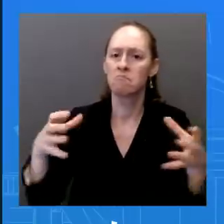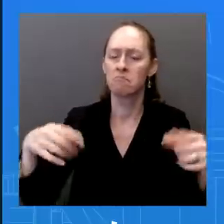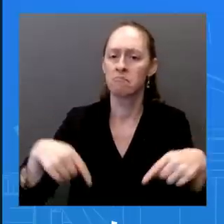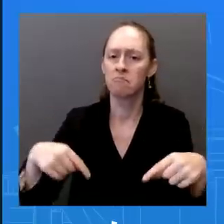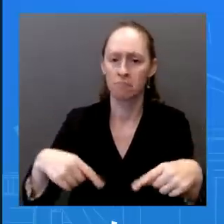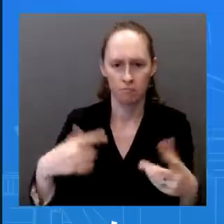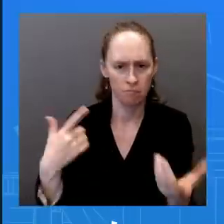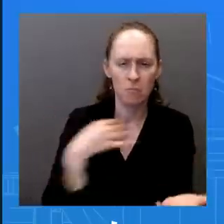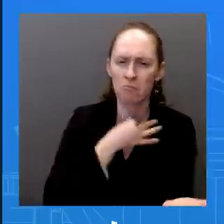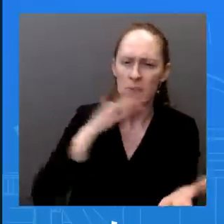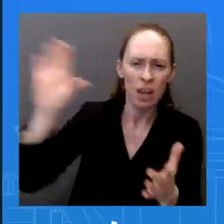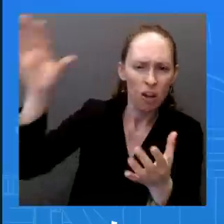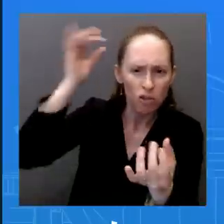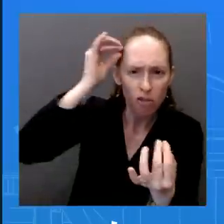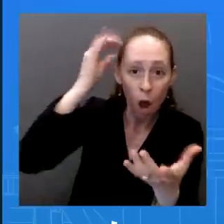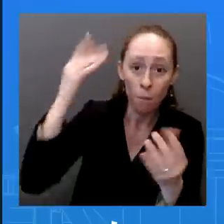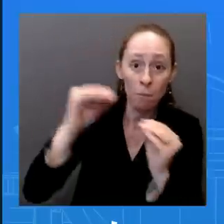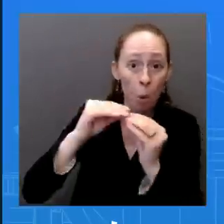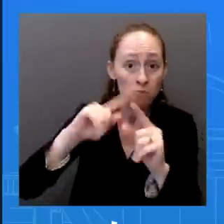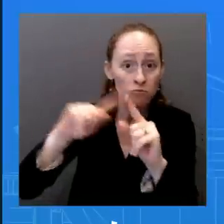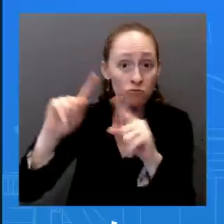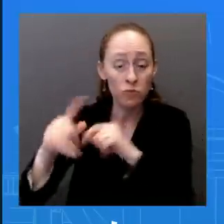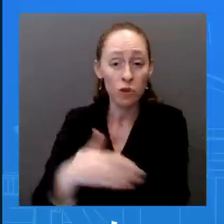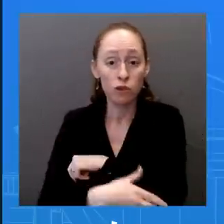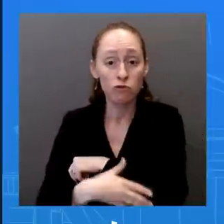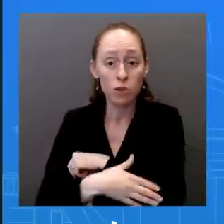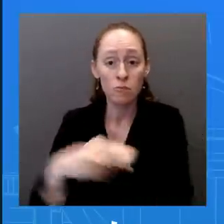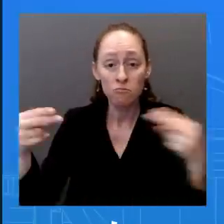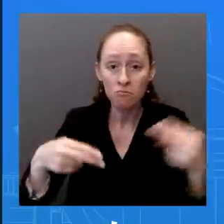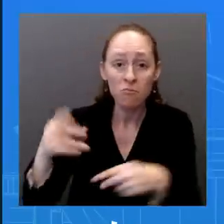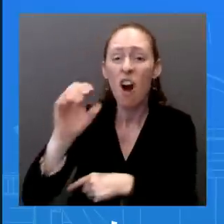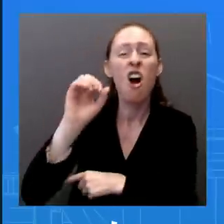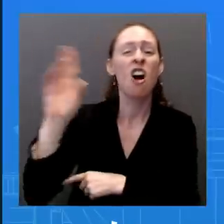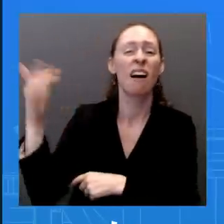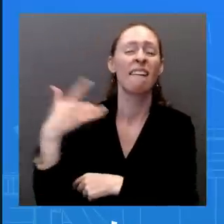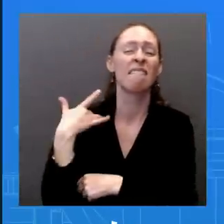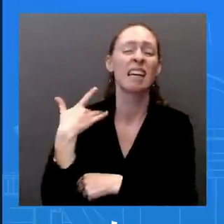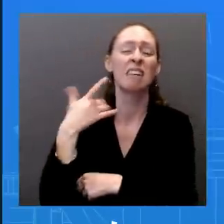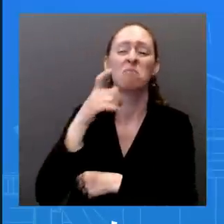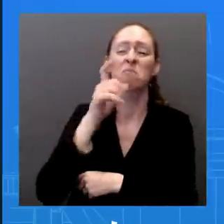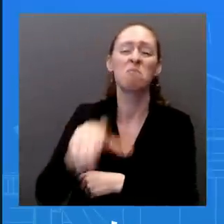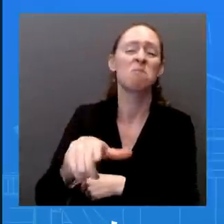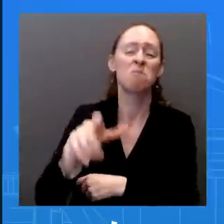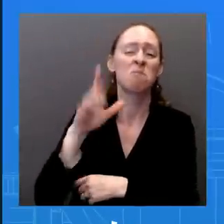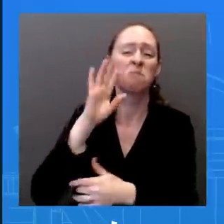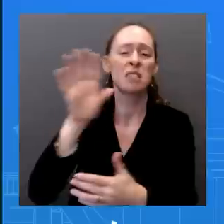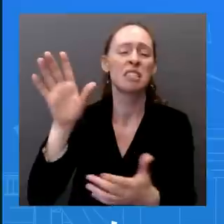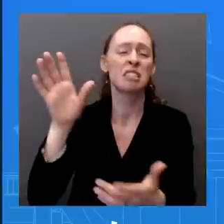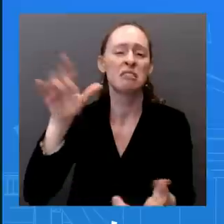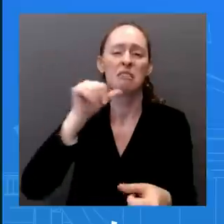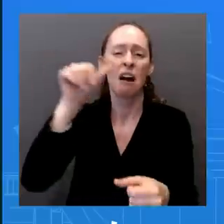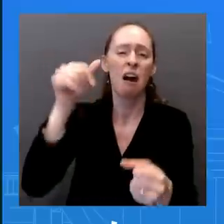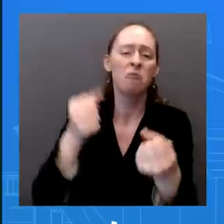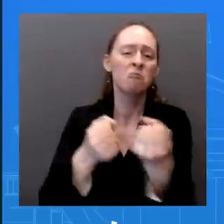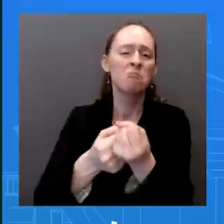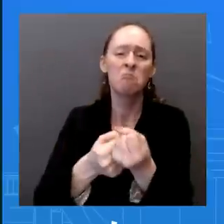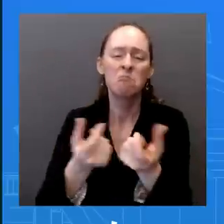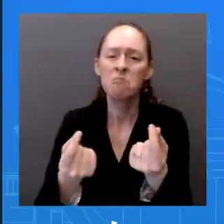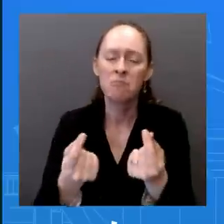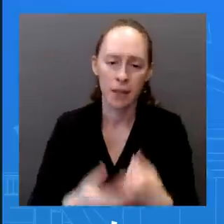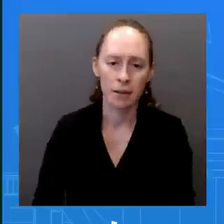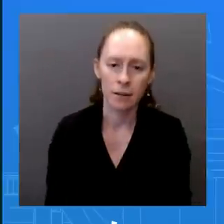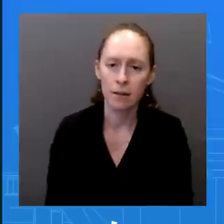that the President will speak substantively to the question of UN Security Council reform while he's in New York. Whether he does